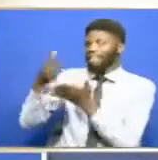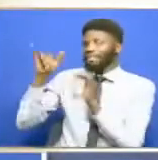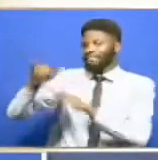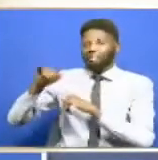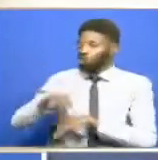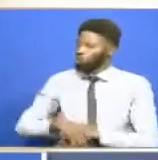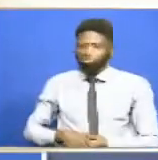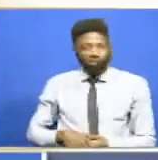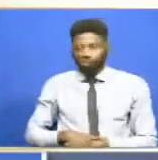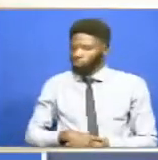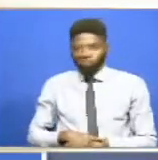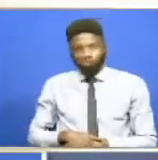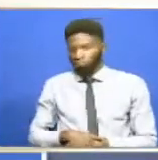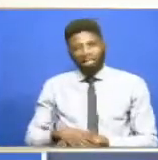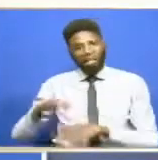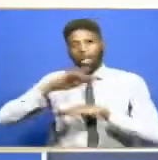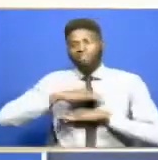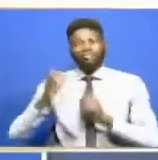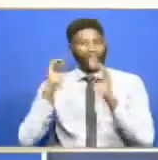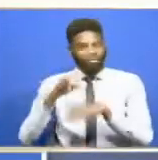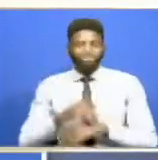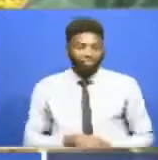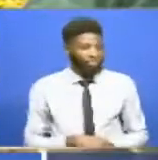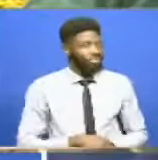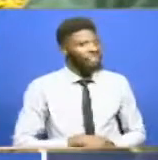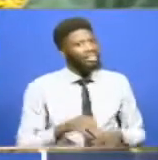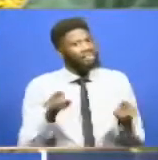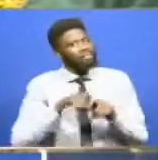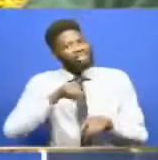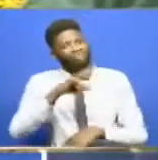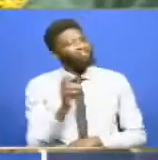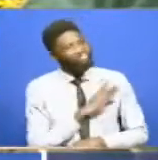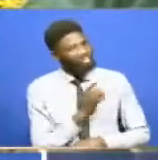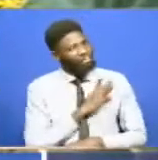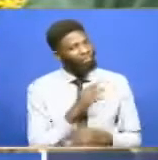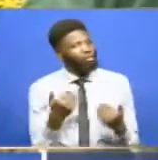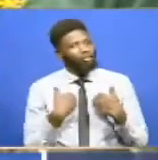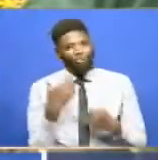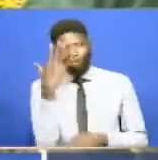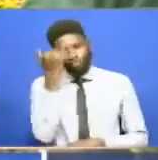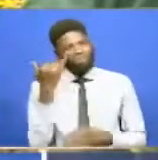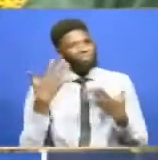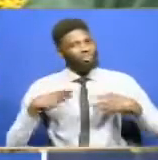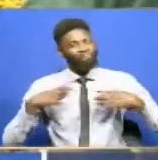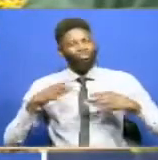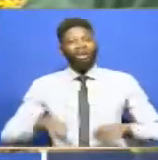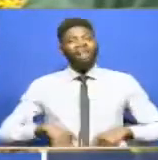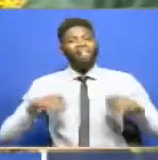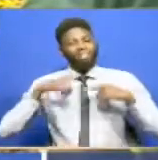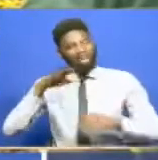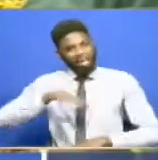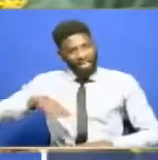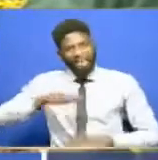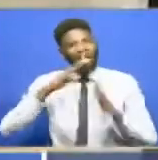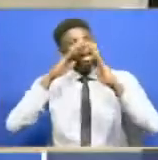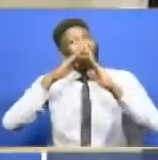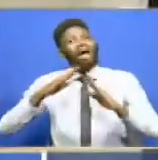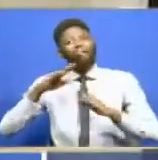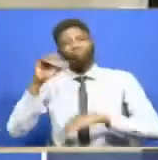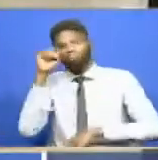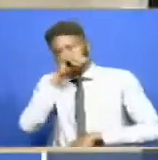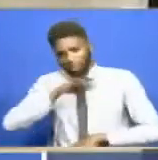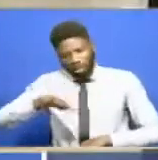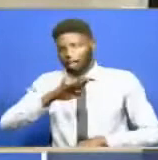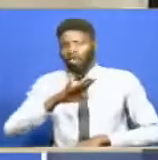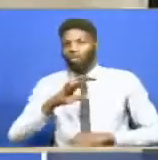not efficient. Mm-hmm. Yeah. And were you scared that because now people living in informal settlements have been cited or listed